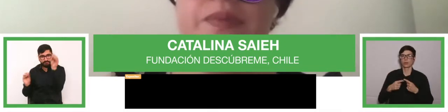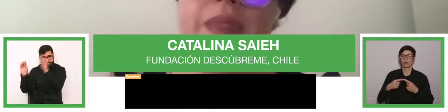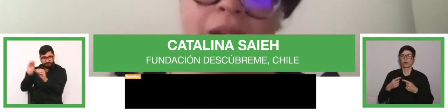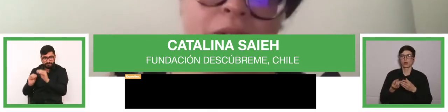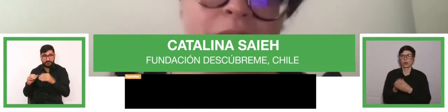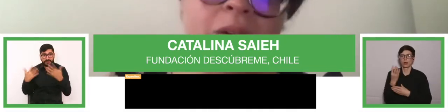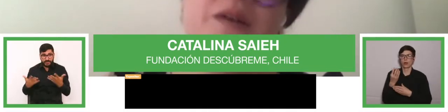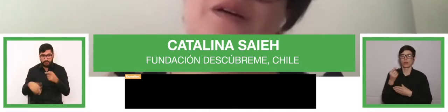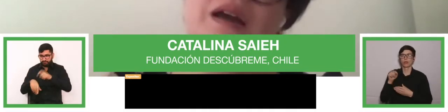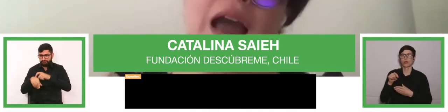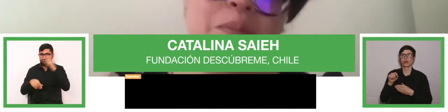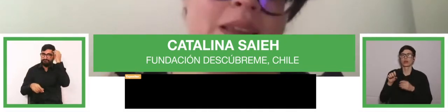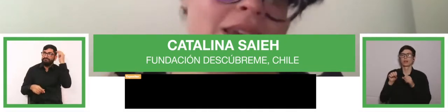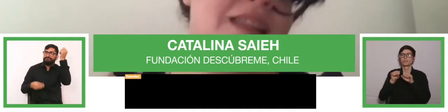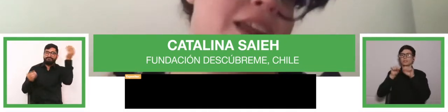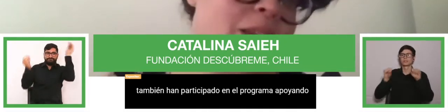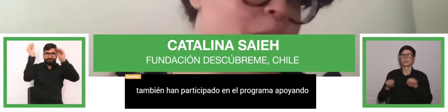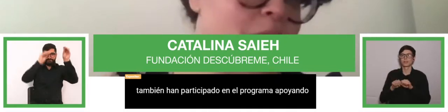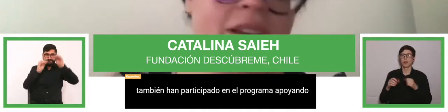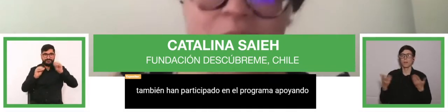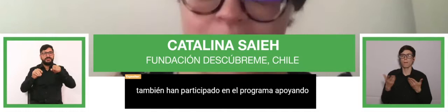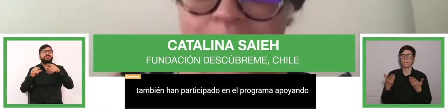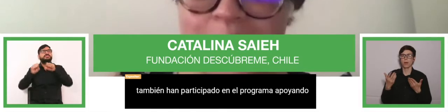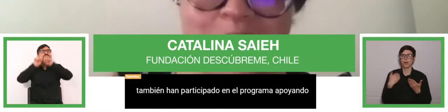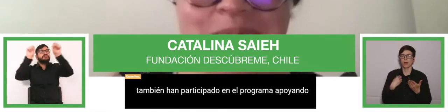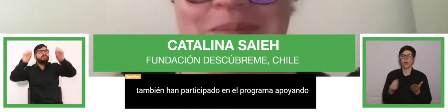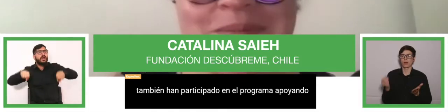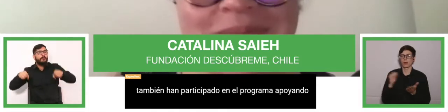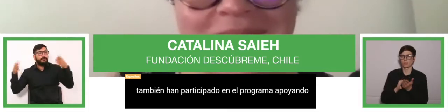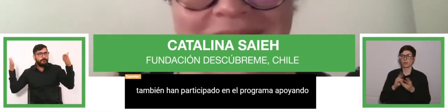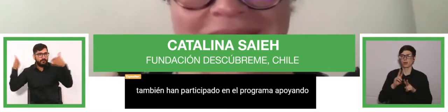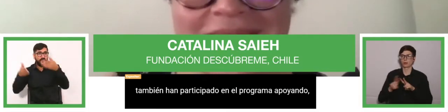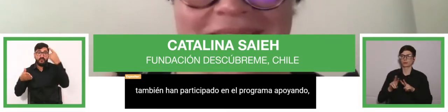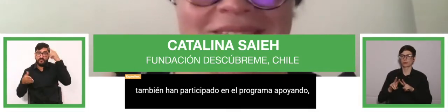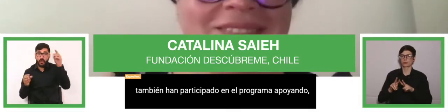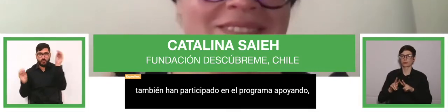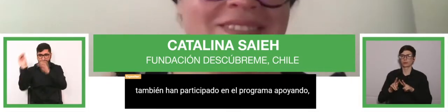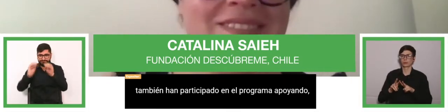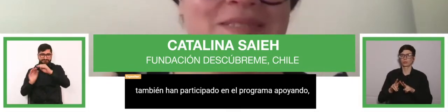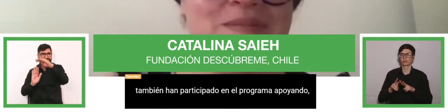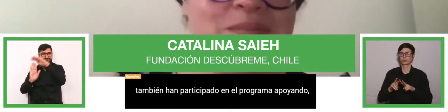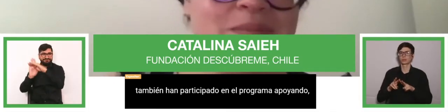solutions. Now, happily in Latin America too.